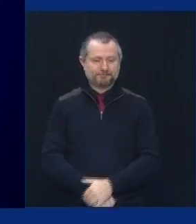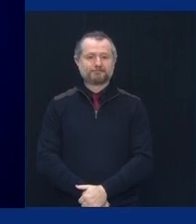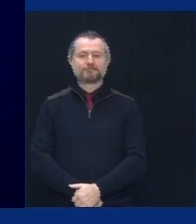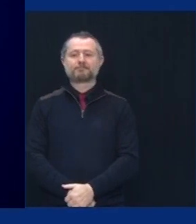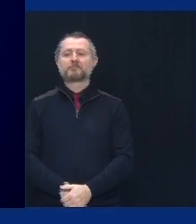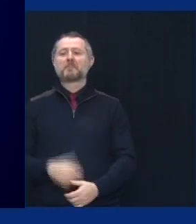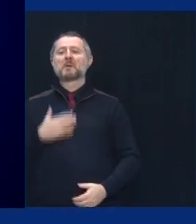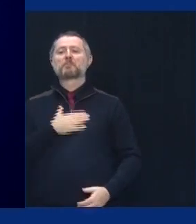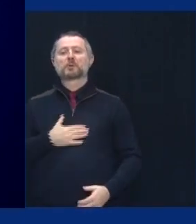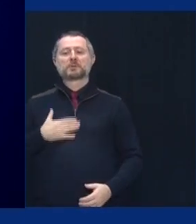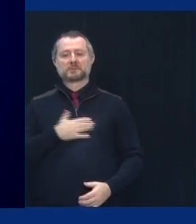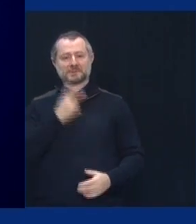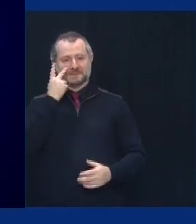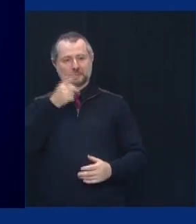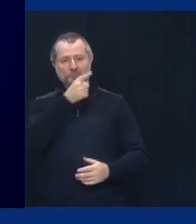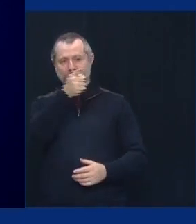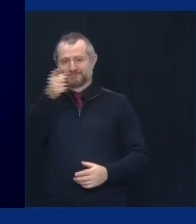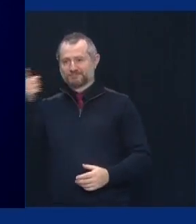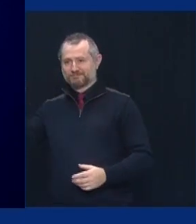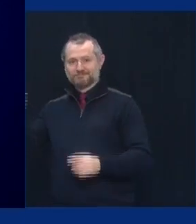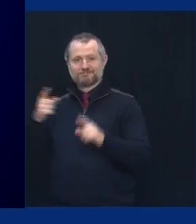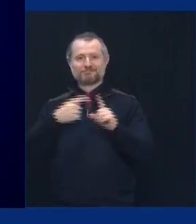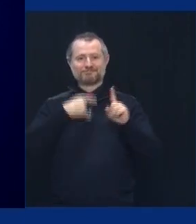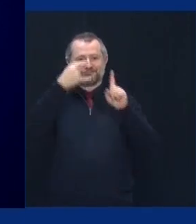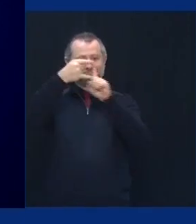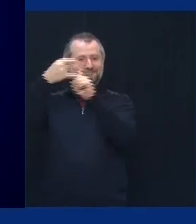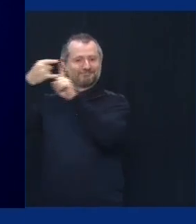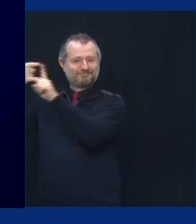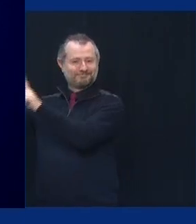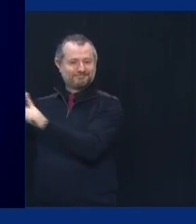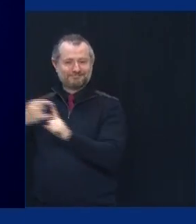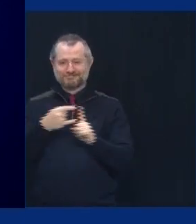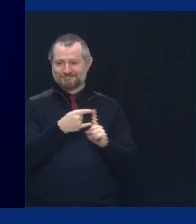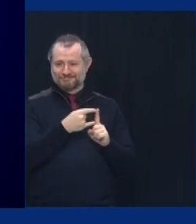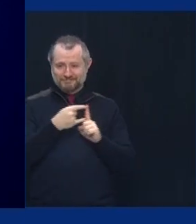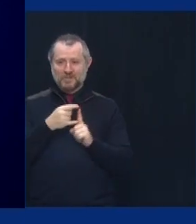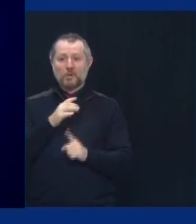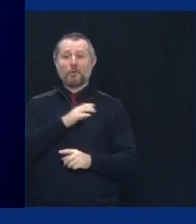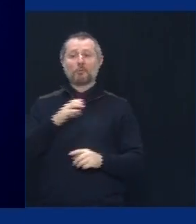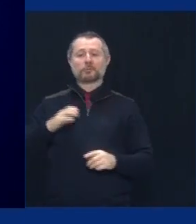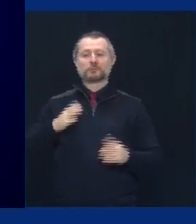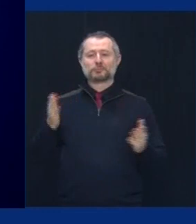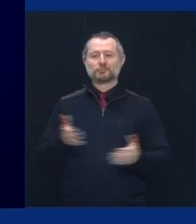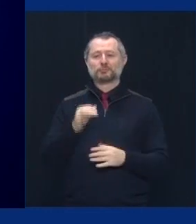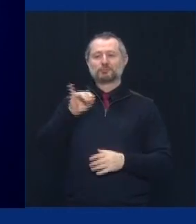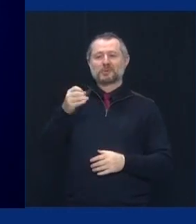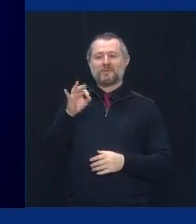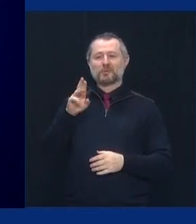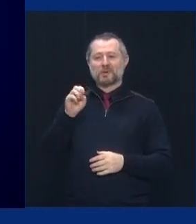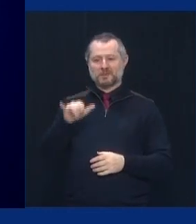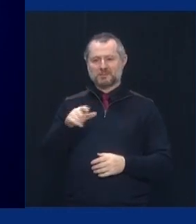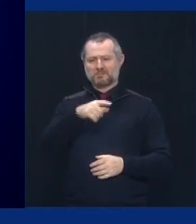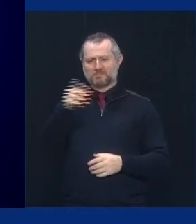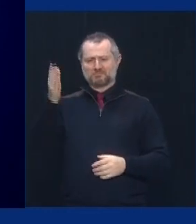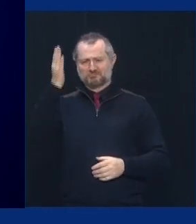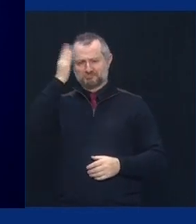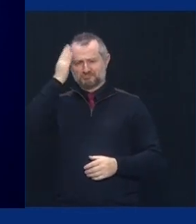them with us. We have Congressman Hakeem Jeffries, who needs no introduction in this